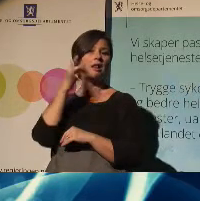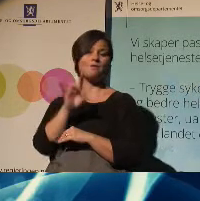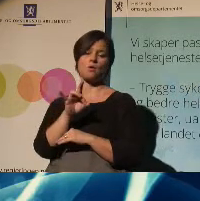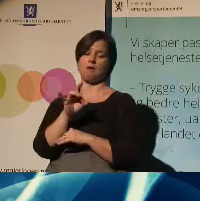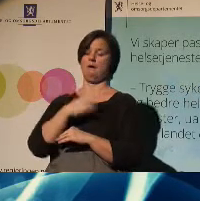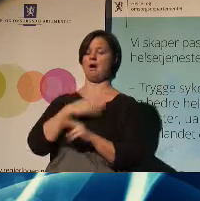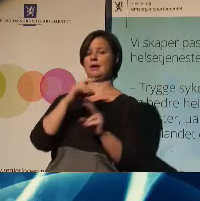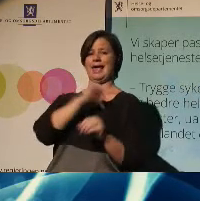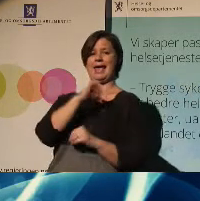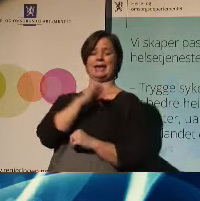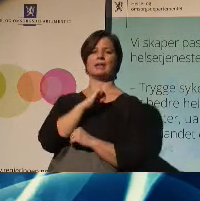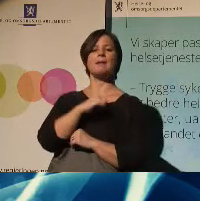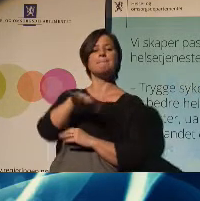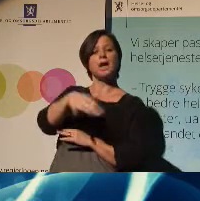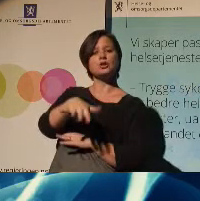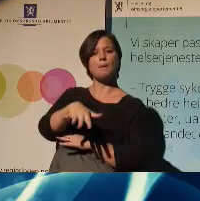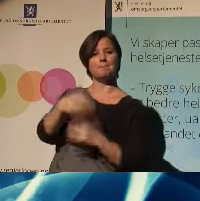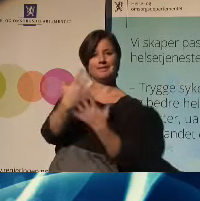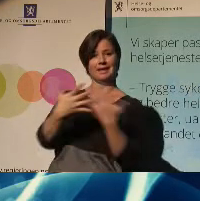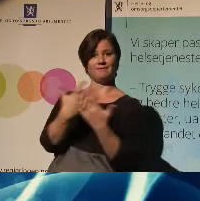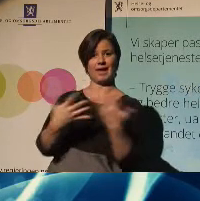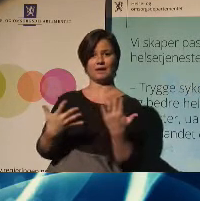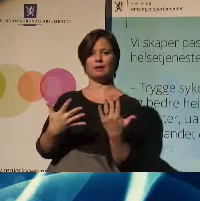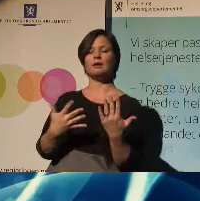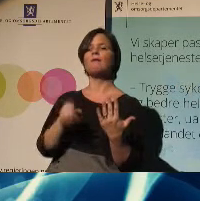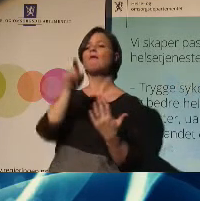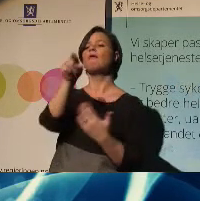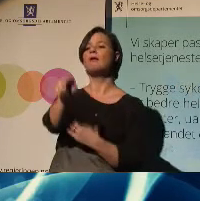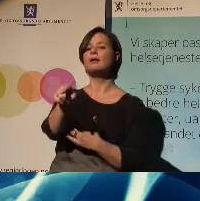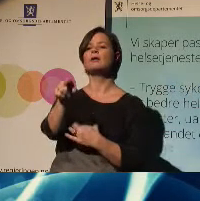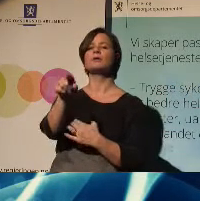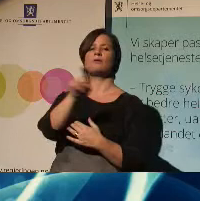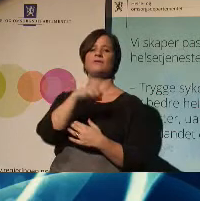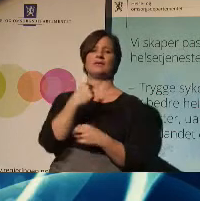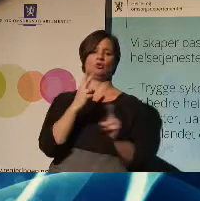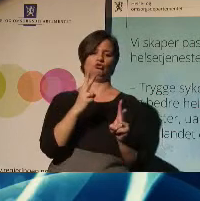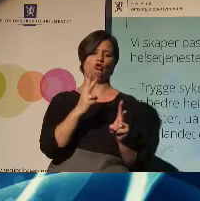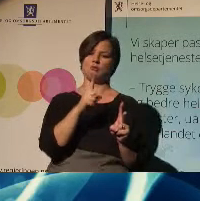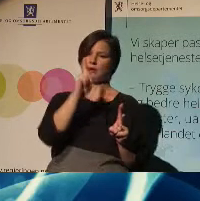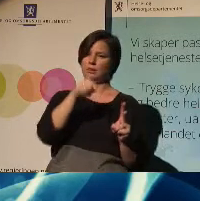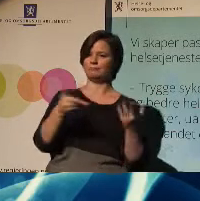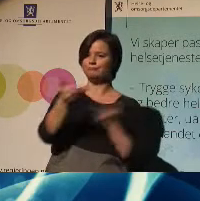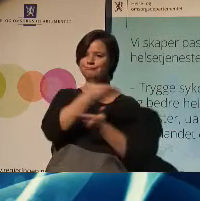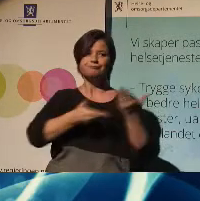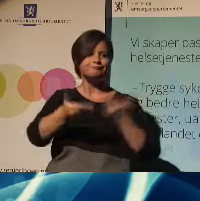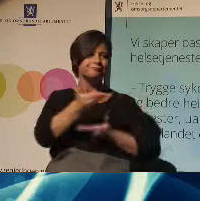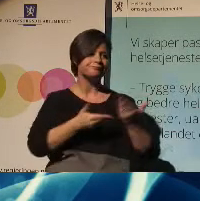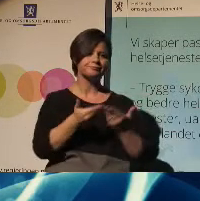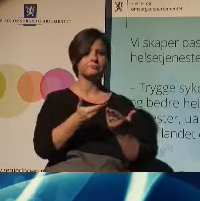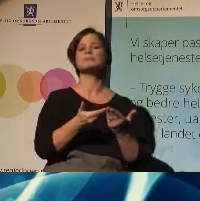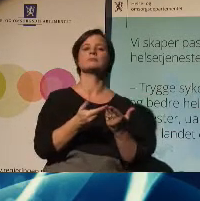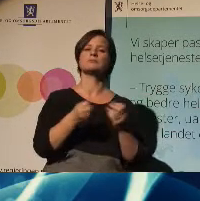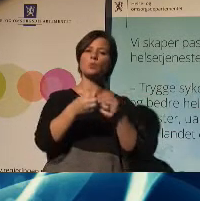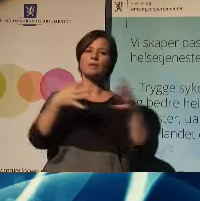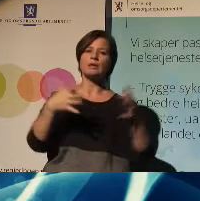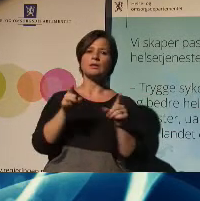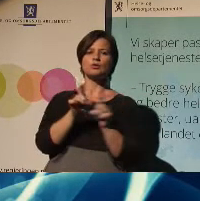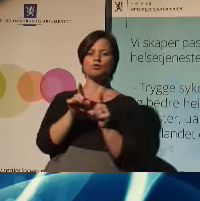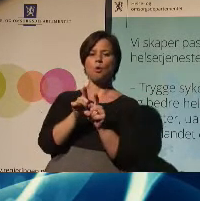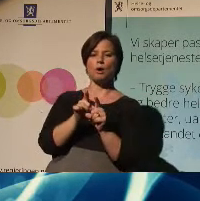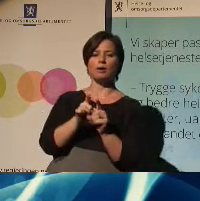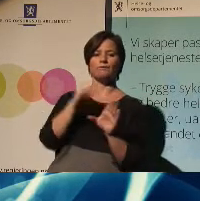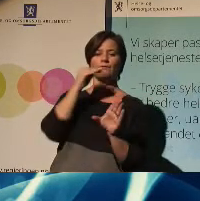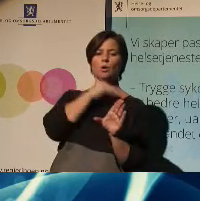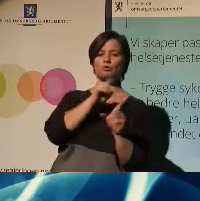beginning, we are hoping to learn as much in Norway as we're hoping to bring. And the same was true in California. And Kaiser Permanente,